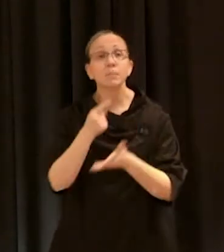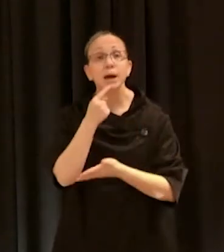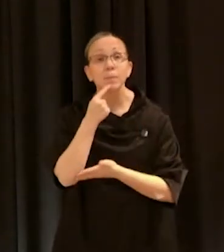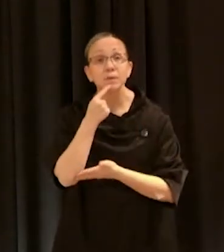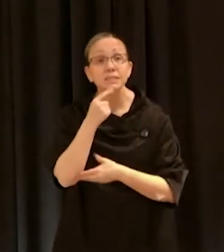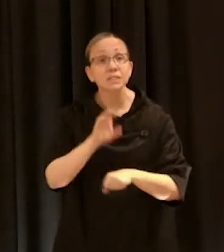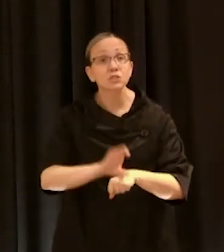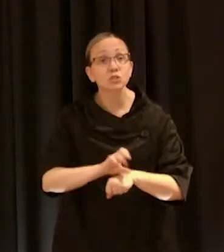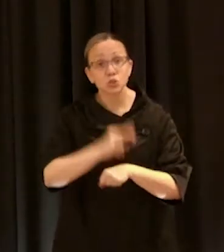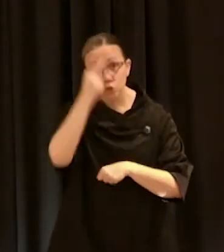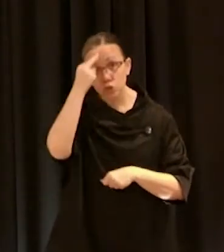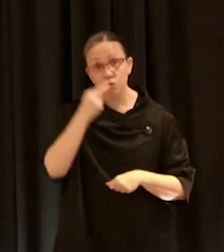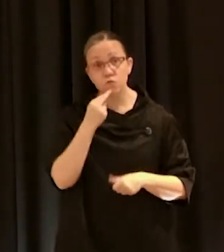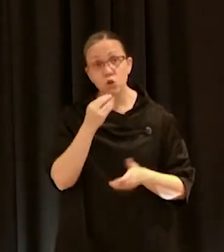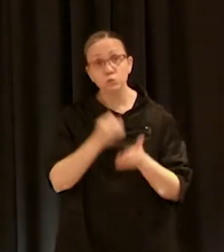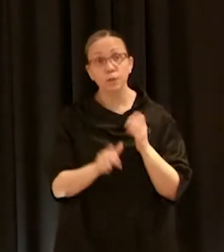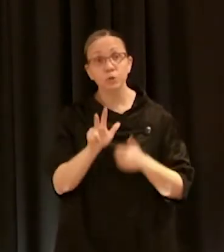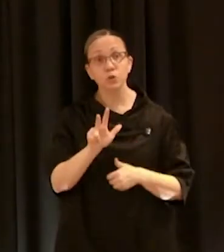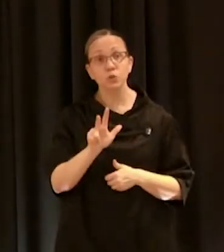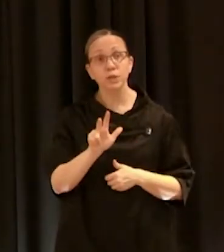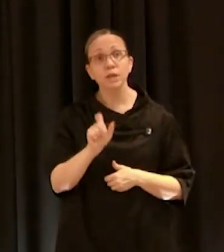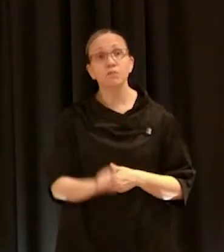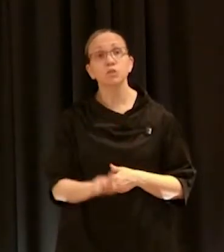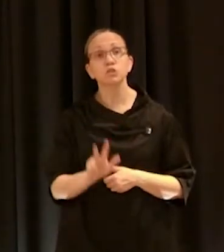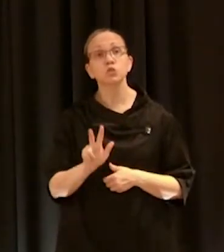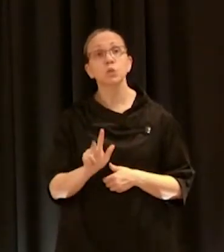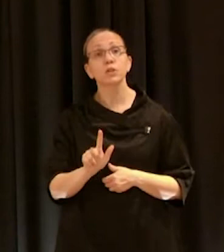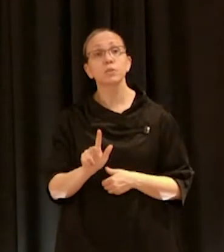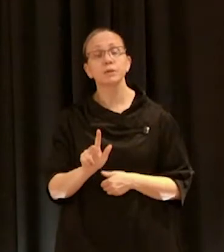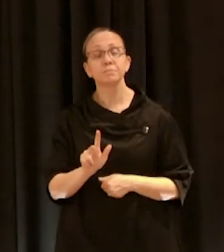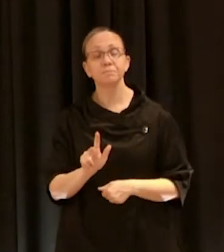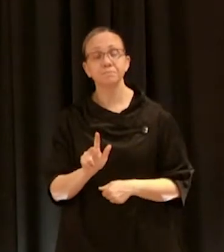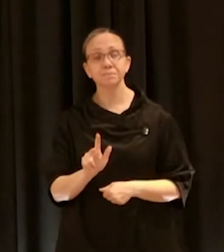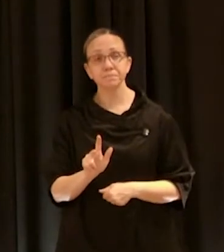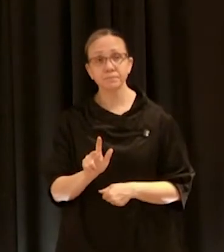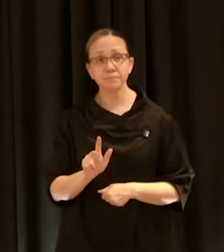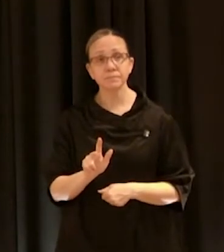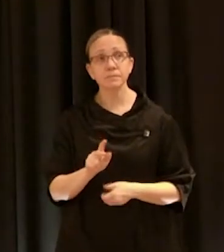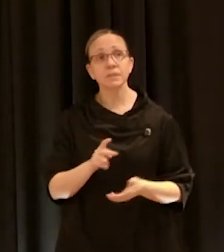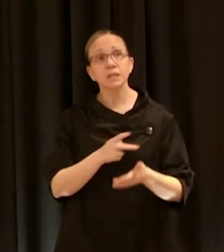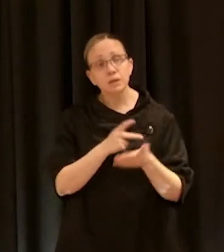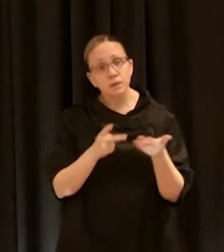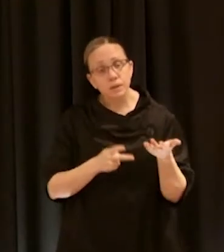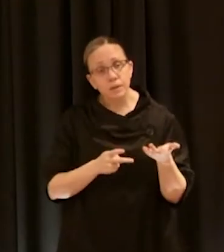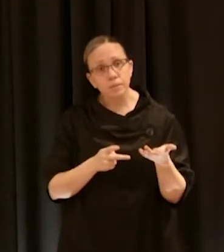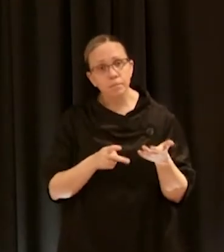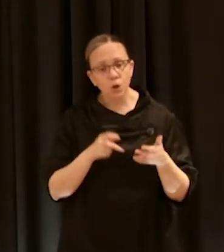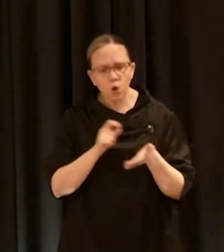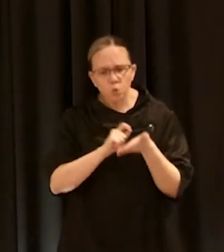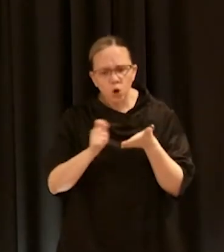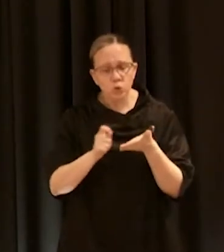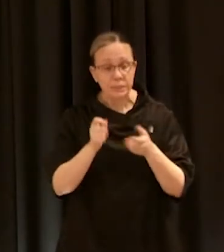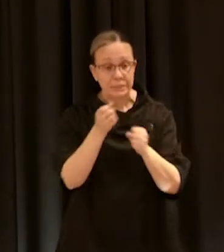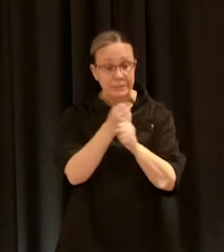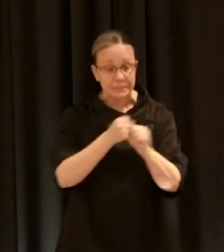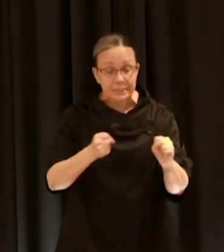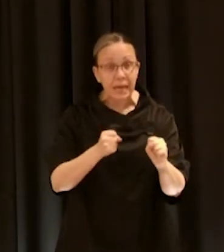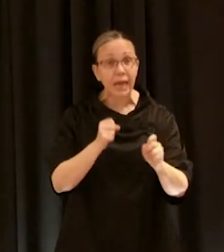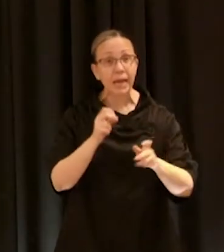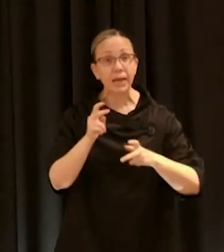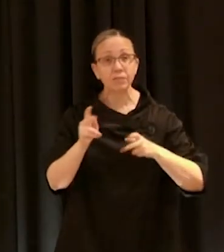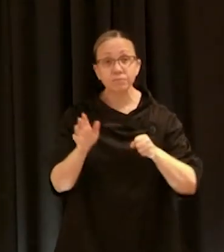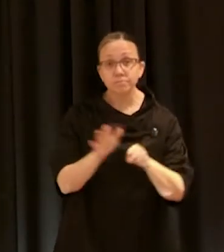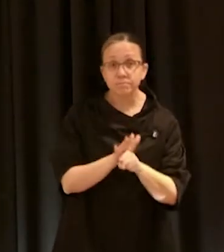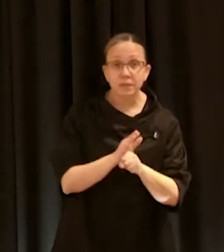says to the church of Rome, chapter 3, verse 23. Romans chapter 3, verse 23. Paul wrote to a bunch of saved,